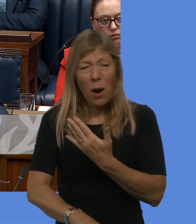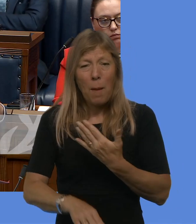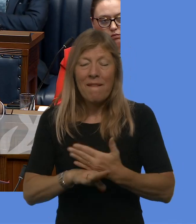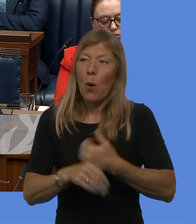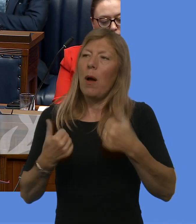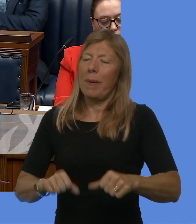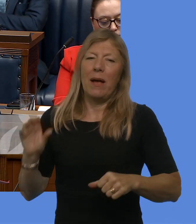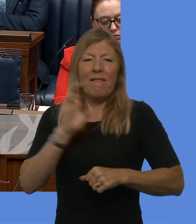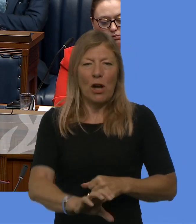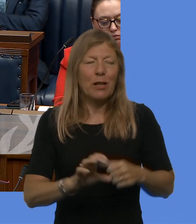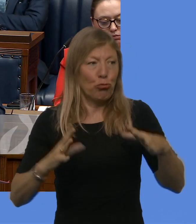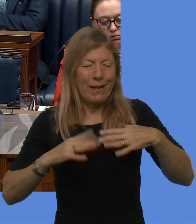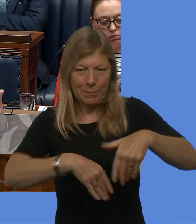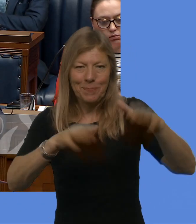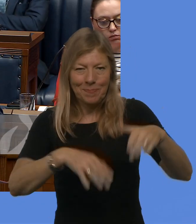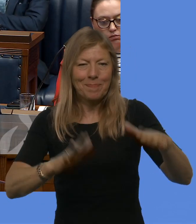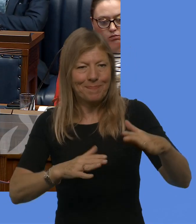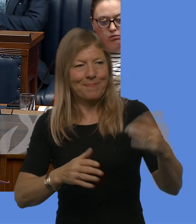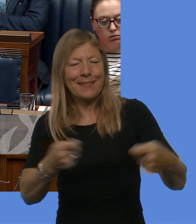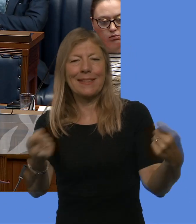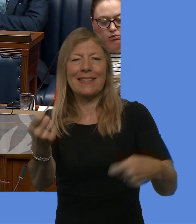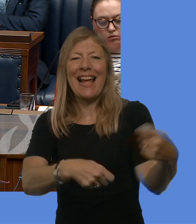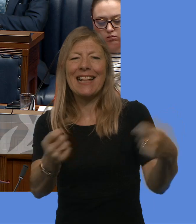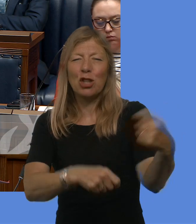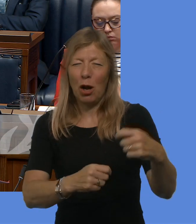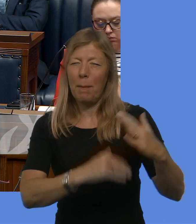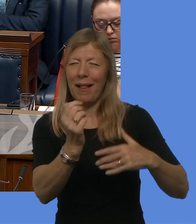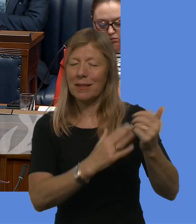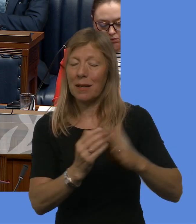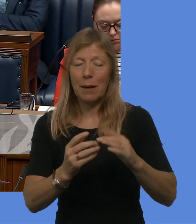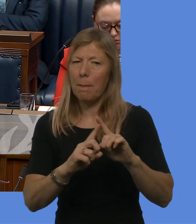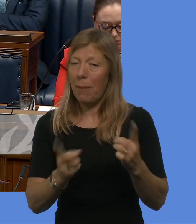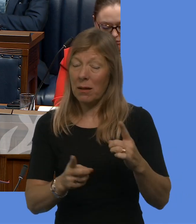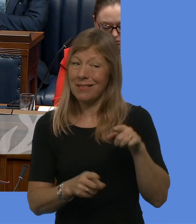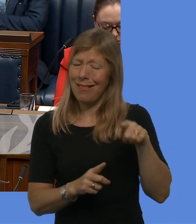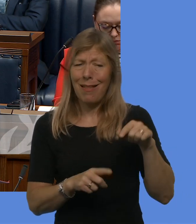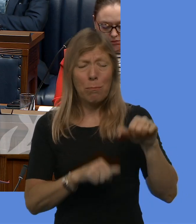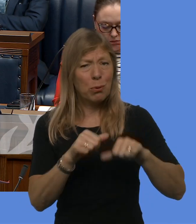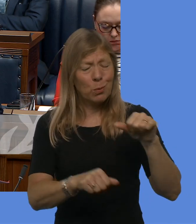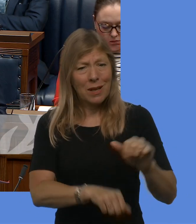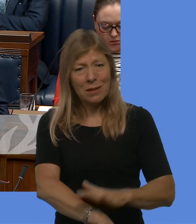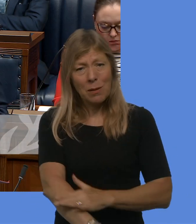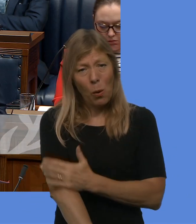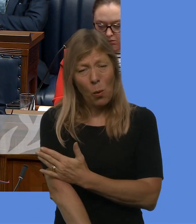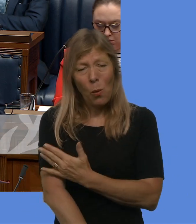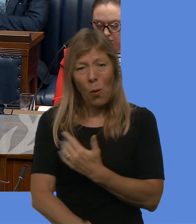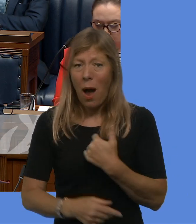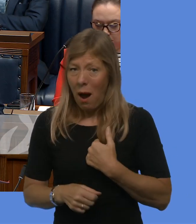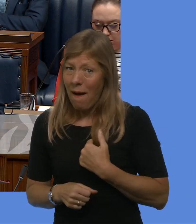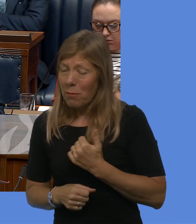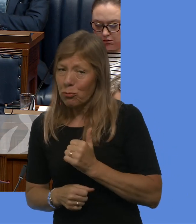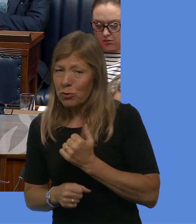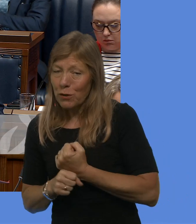one which at Carrick the member had me at, and other principals have articulated to me in respect of that.